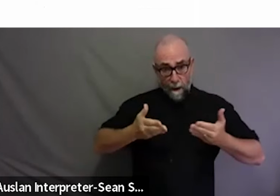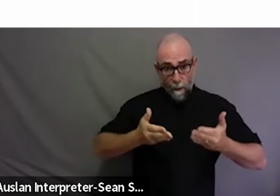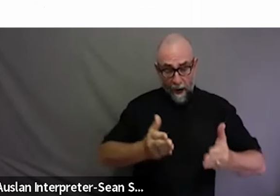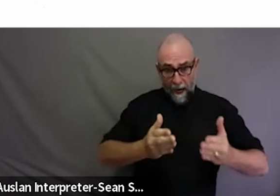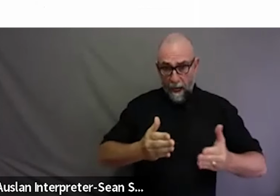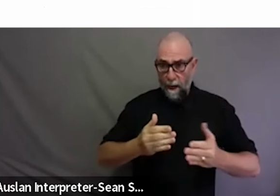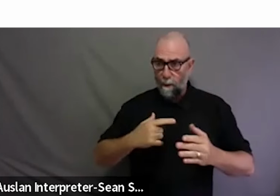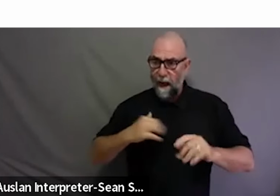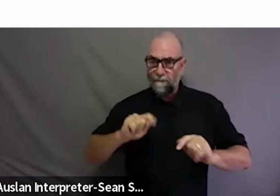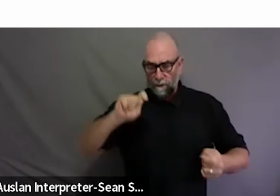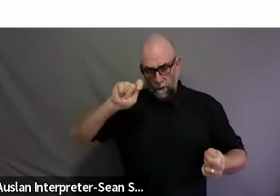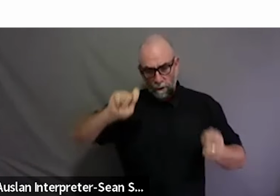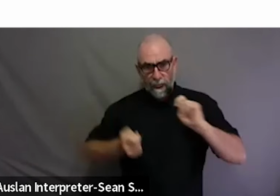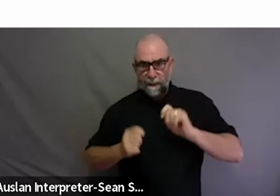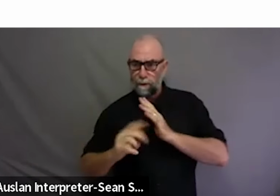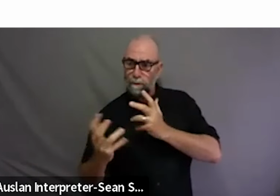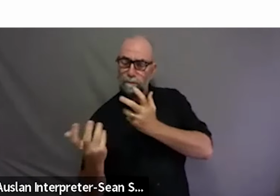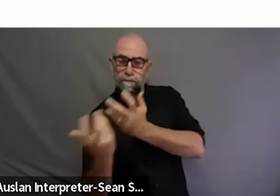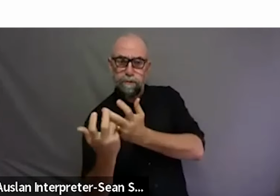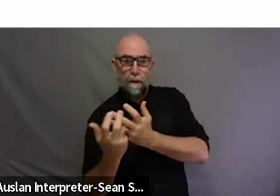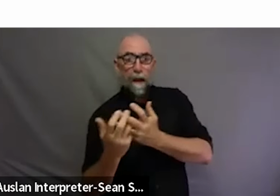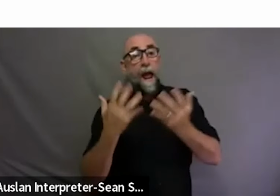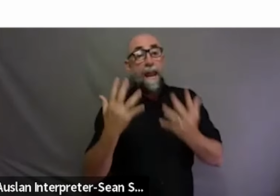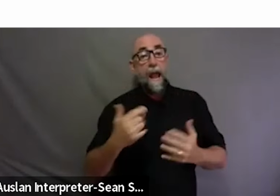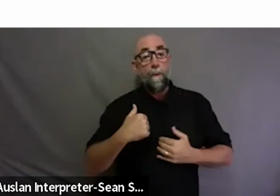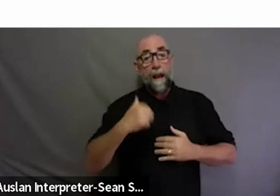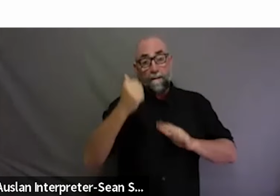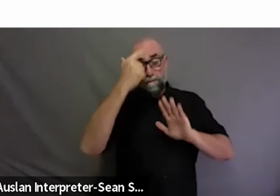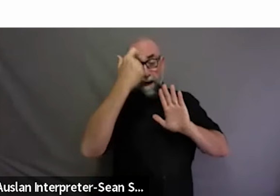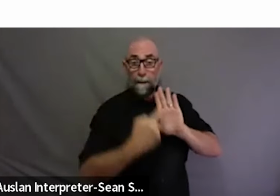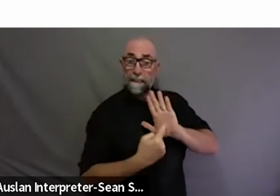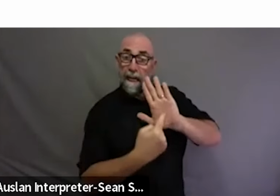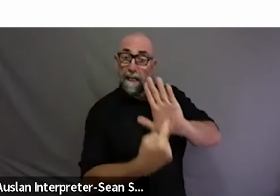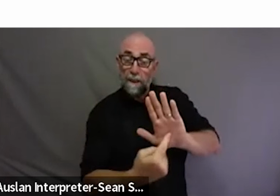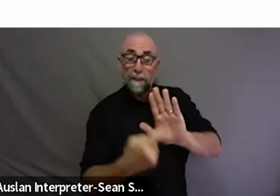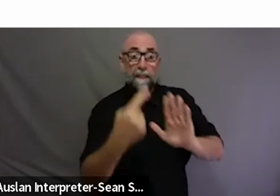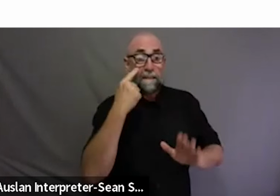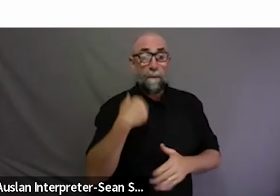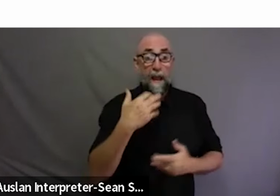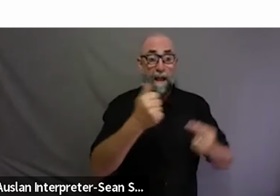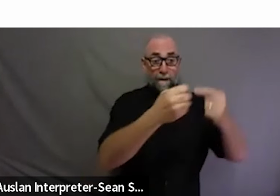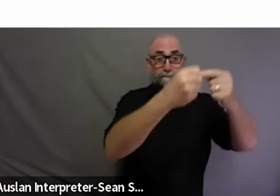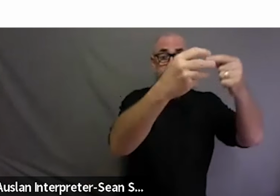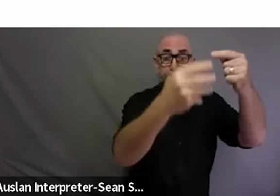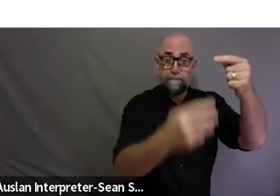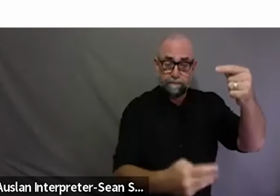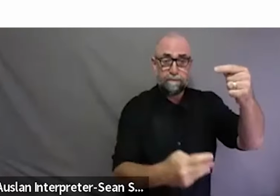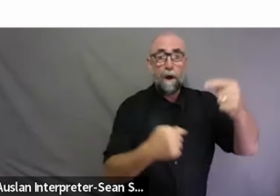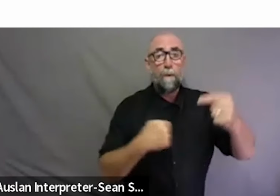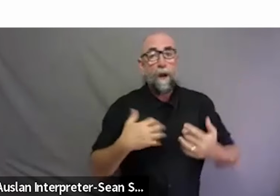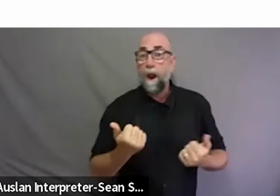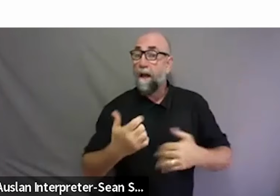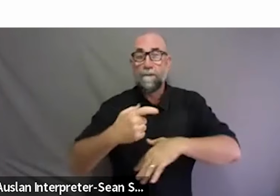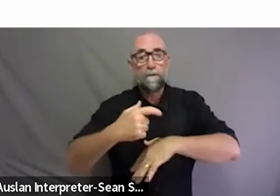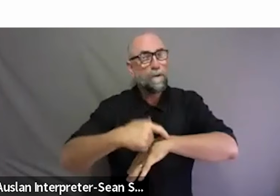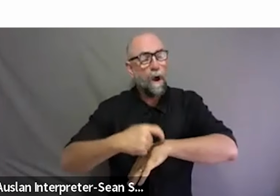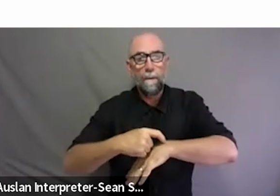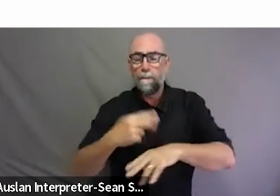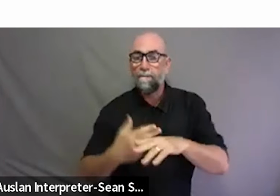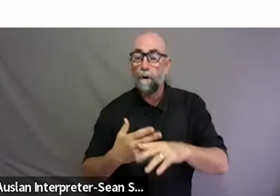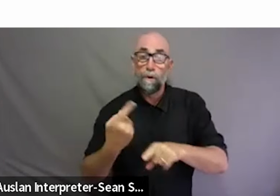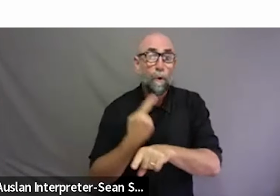which kind of brings us to the recommendations. Now, there are quite a list of recommendations. I don't have time, or we don't have time to kind of go